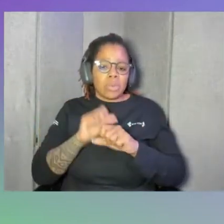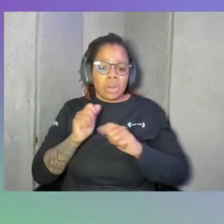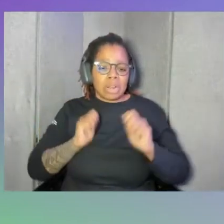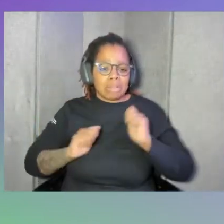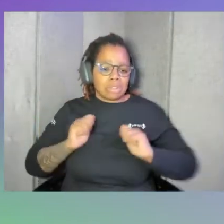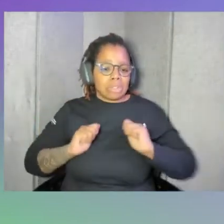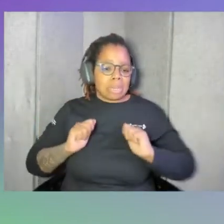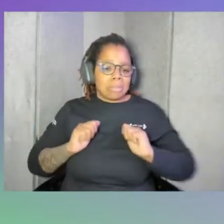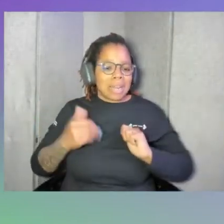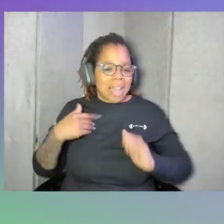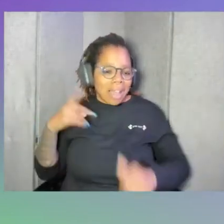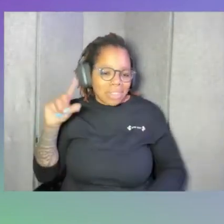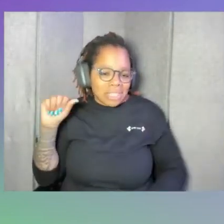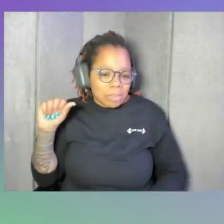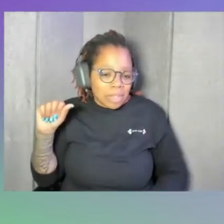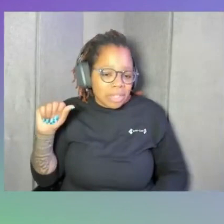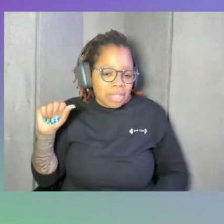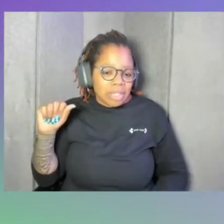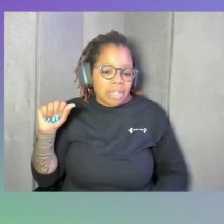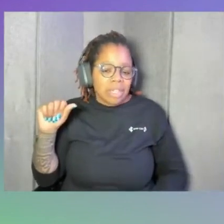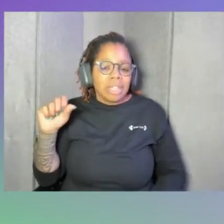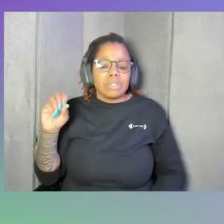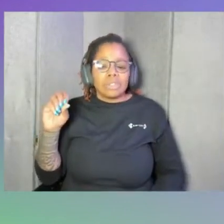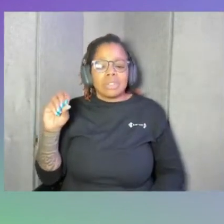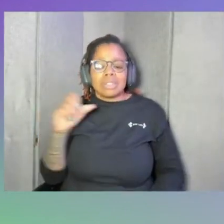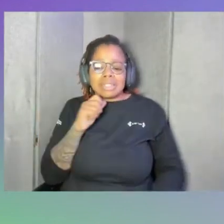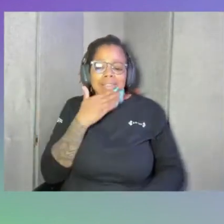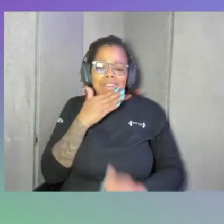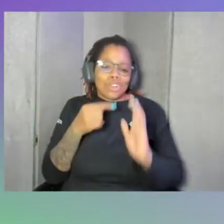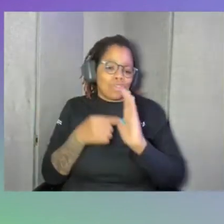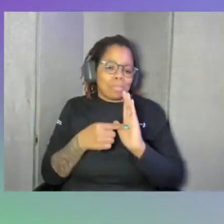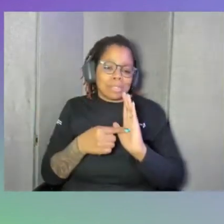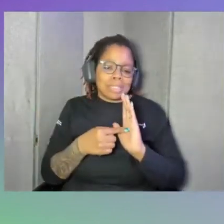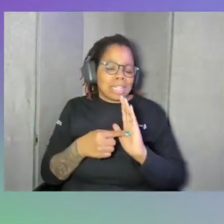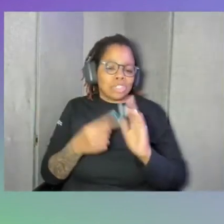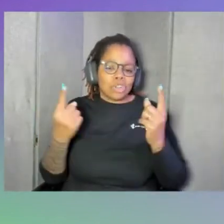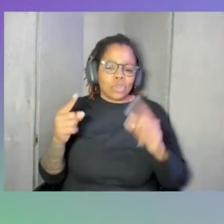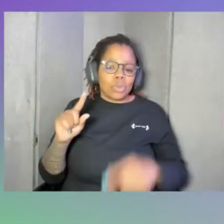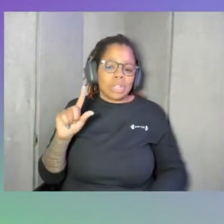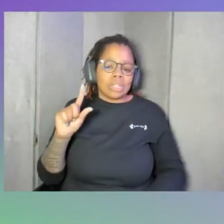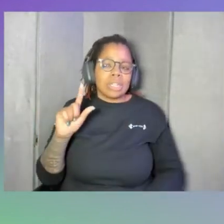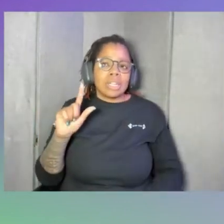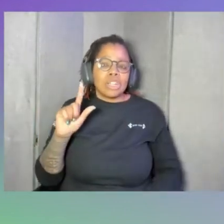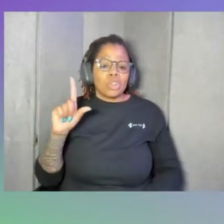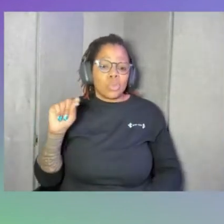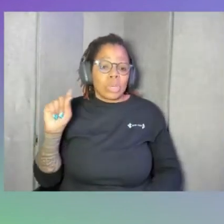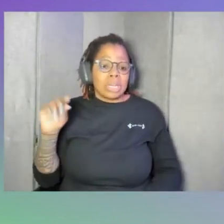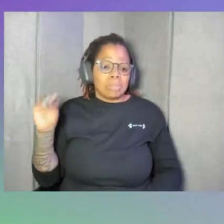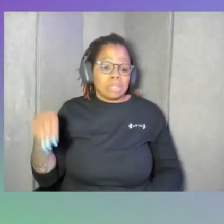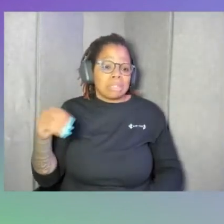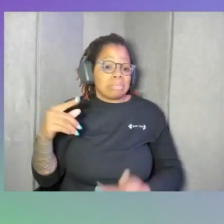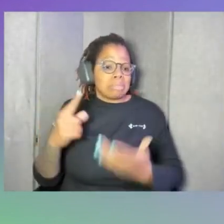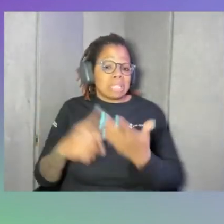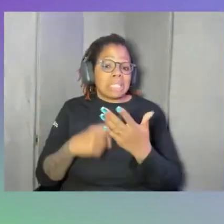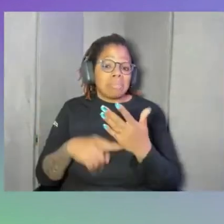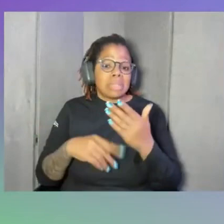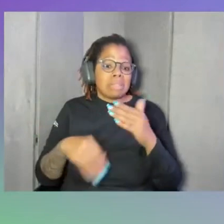have disabilities. And so that's not a good representation when 20% and sometimes even up